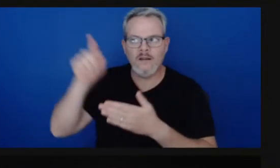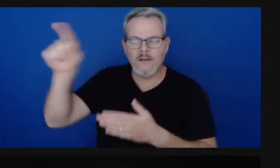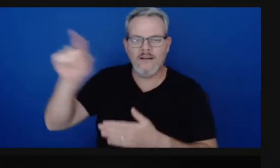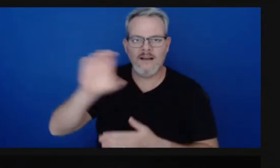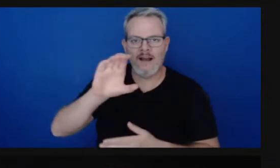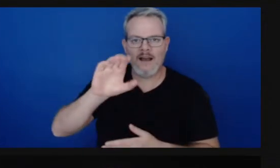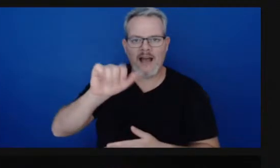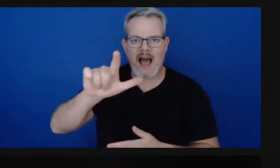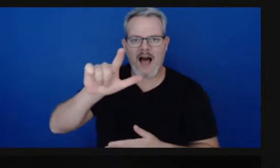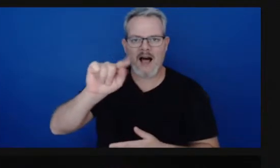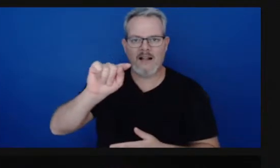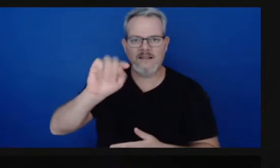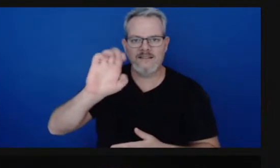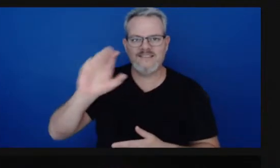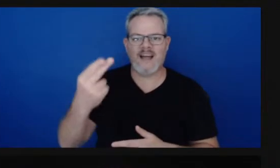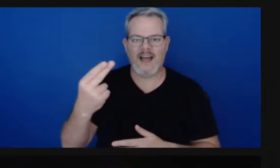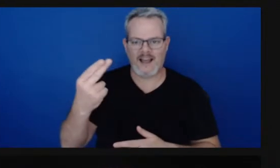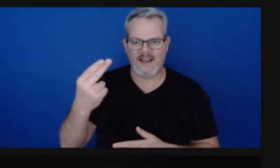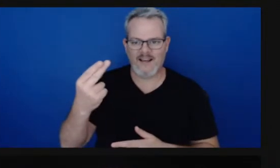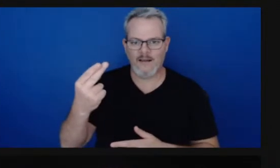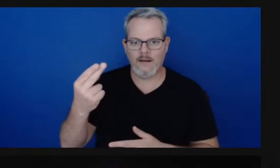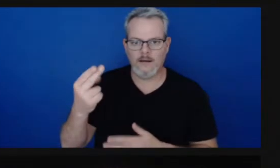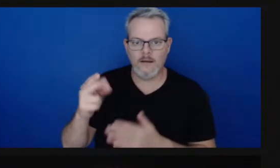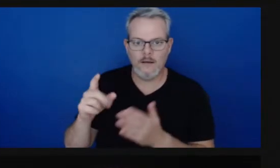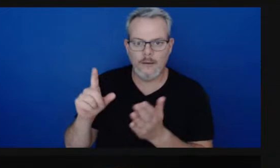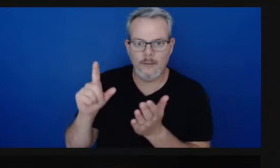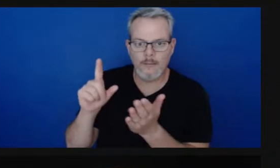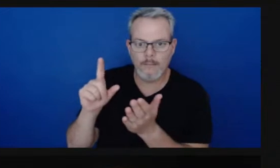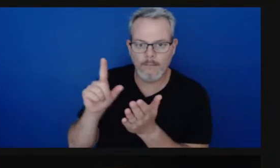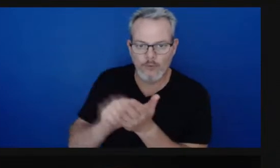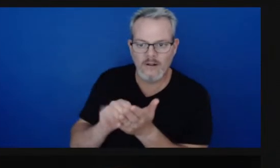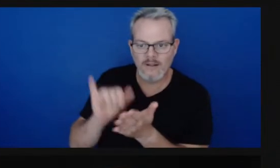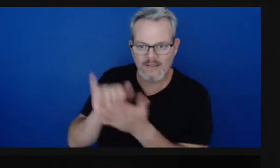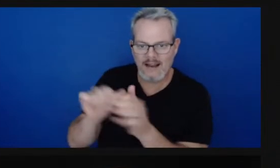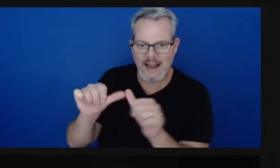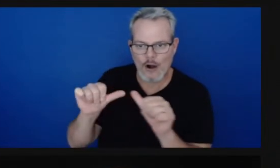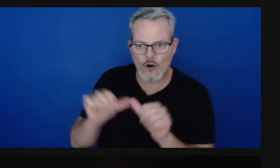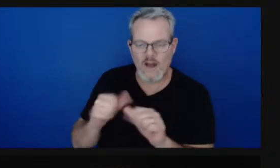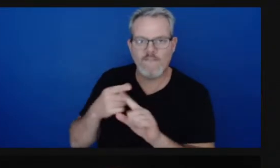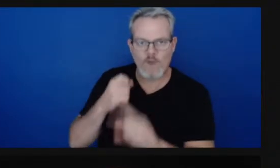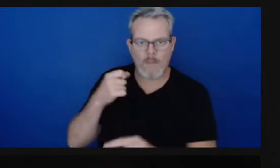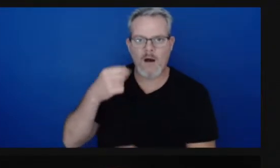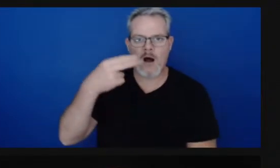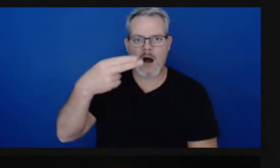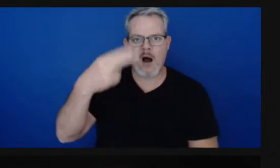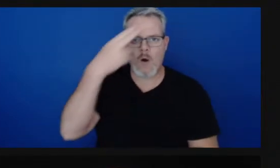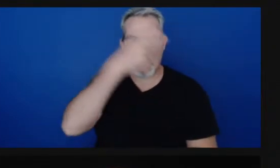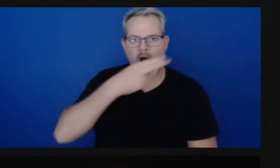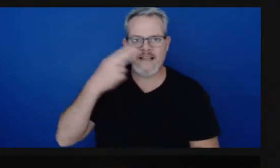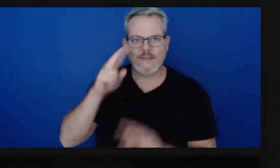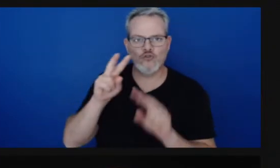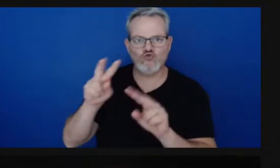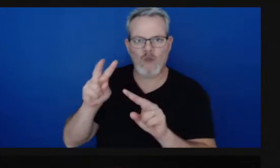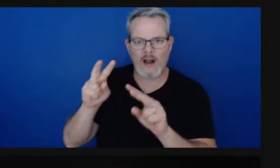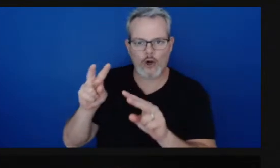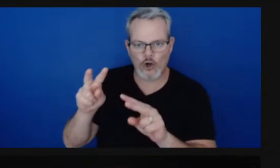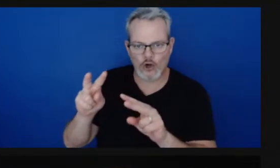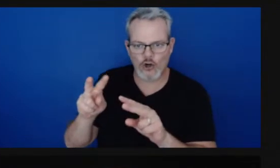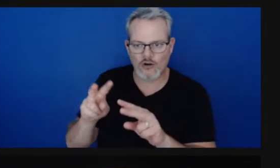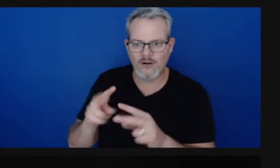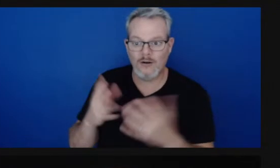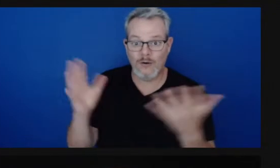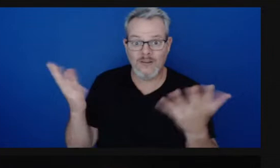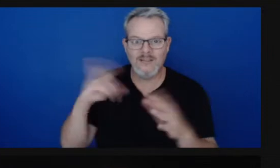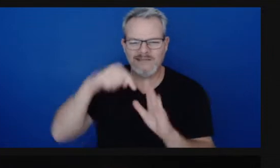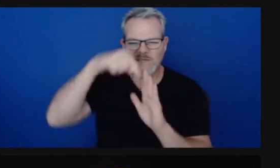It's pointed out by Marin, Mahalo Marin, on Hawaii Tracker. The remains of an ancient planet lie deep within the Earth is